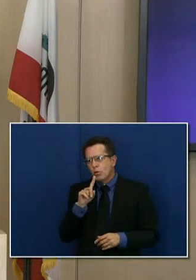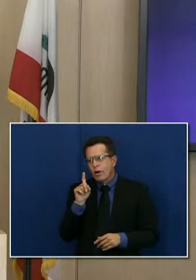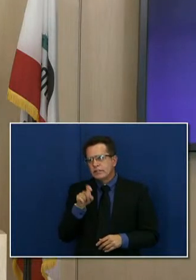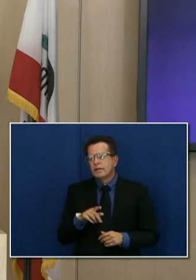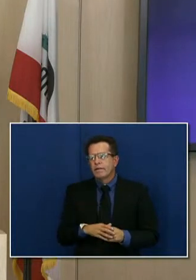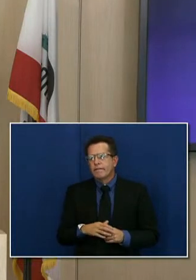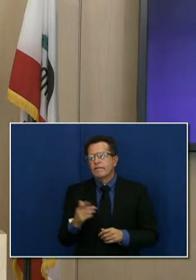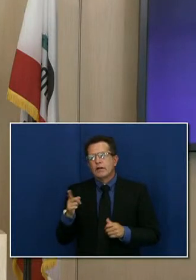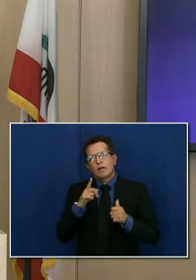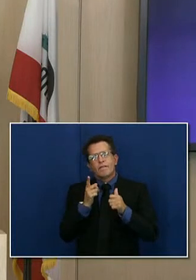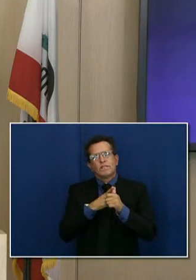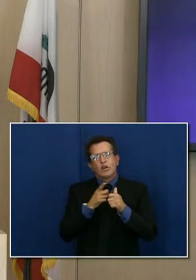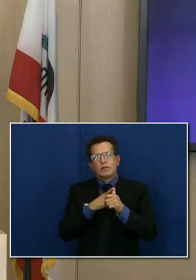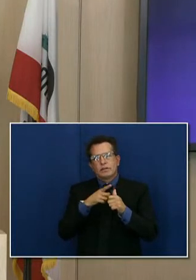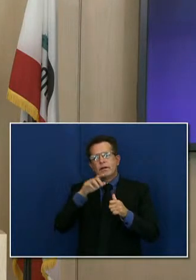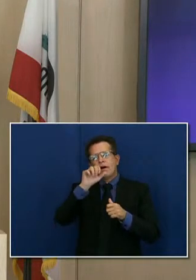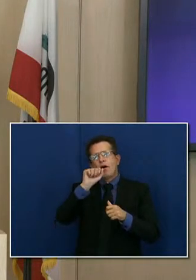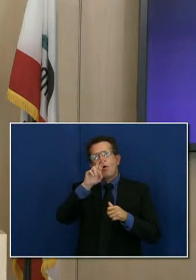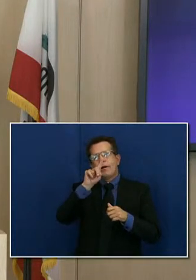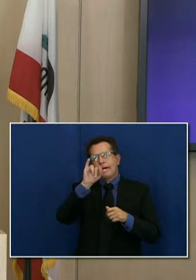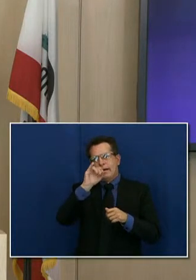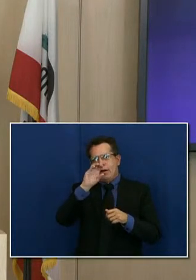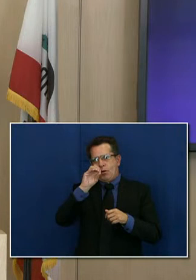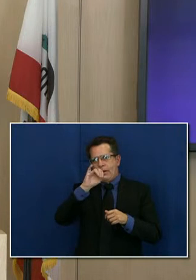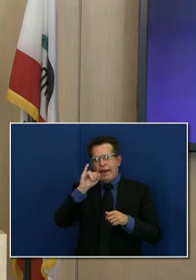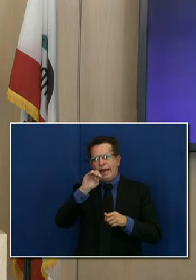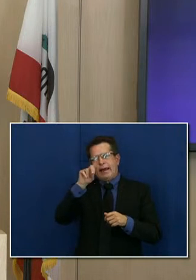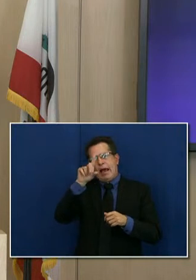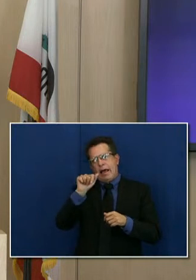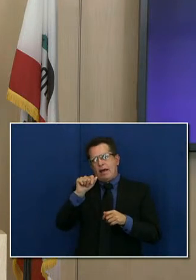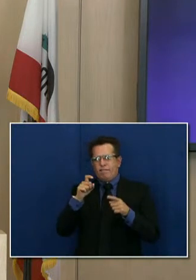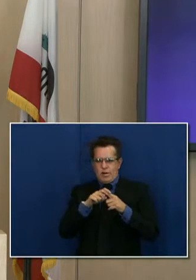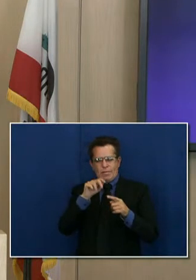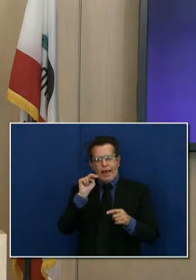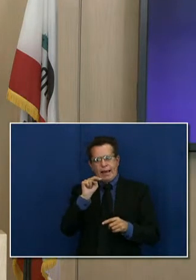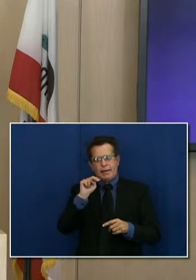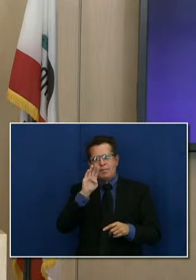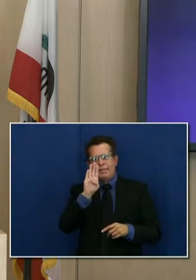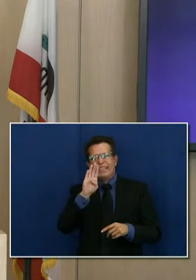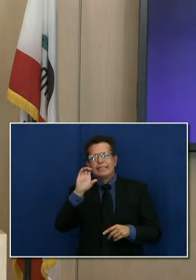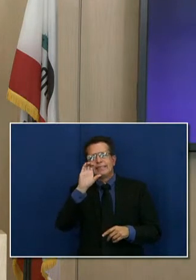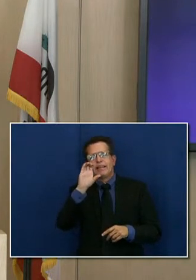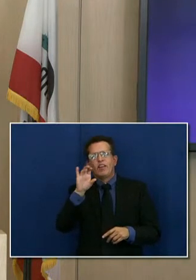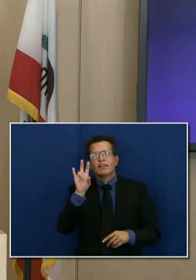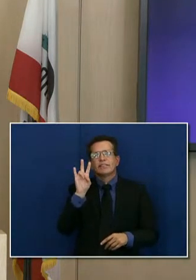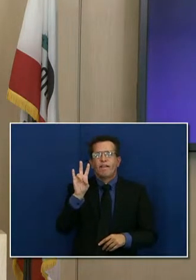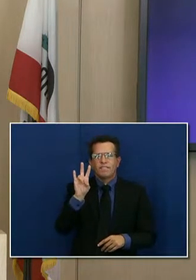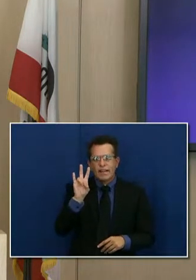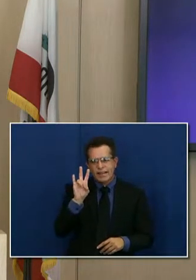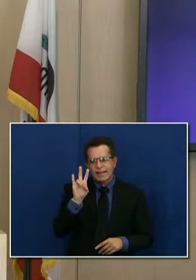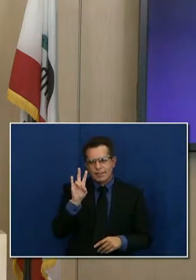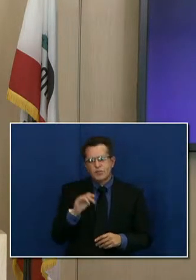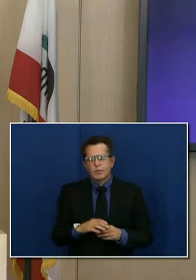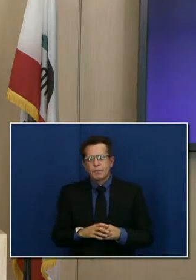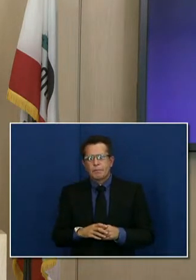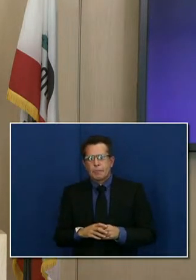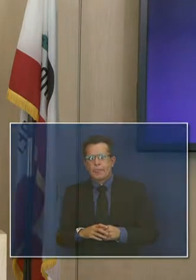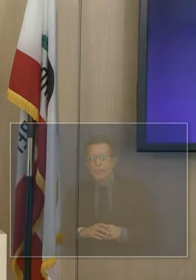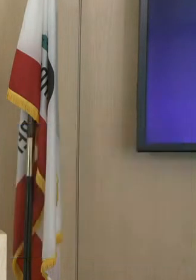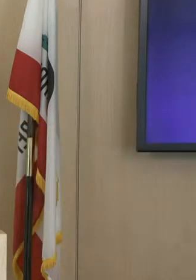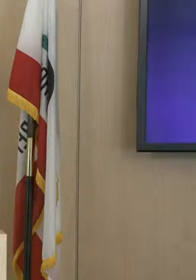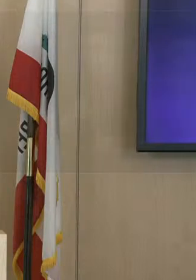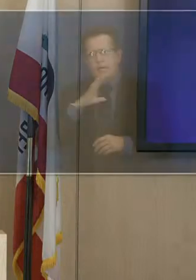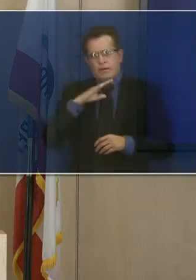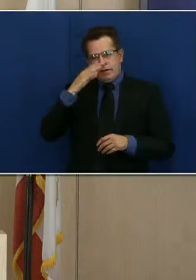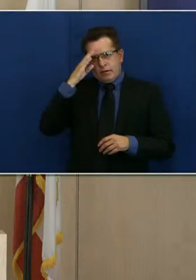The first question will be from Artie Ojeda with NBC7. Good afternoon, everybody. I know you